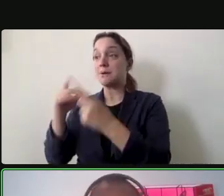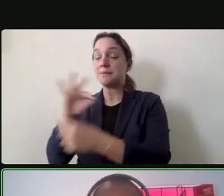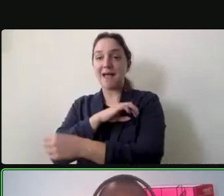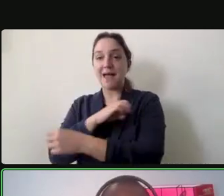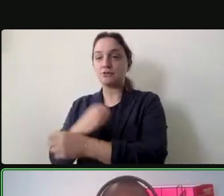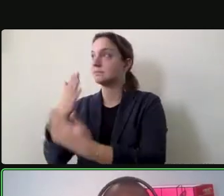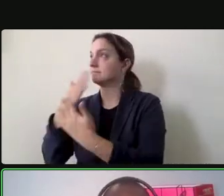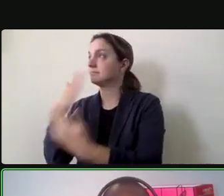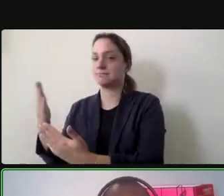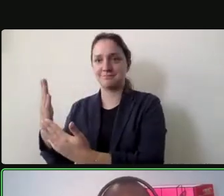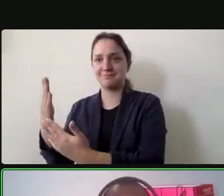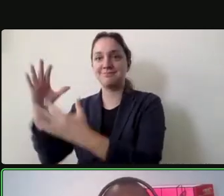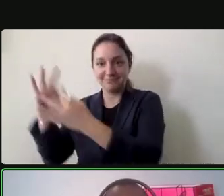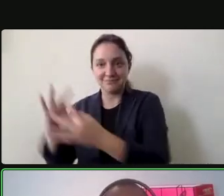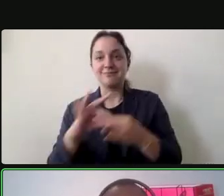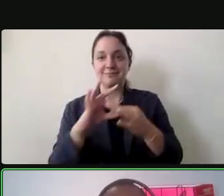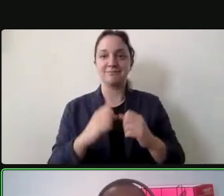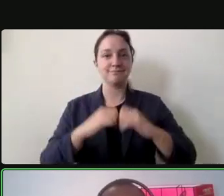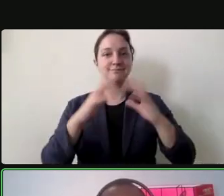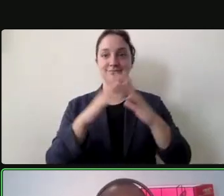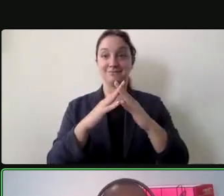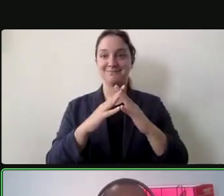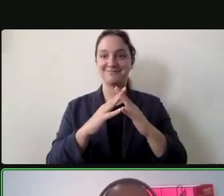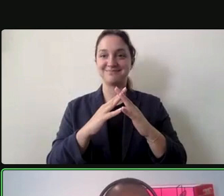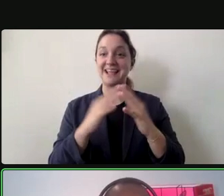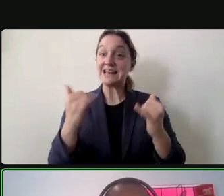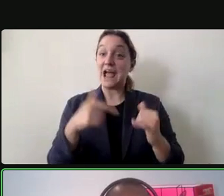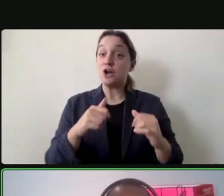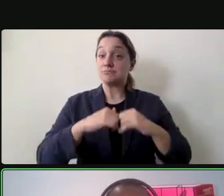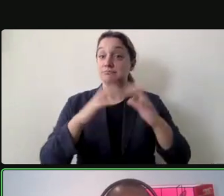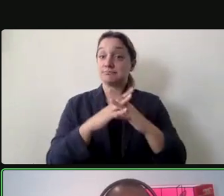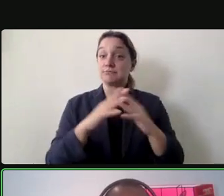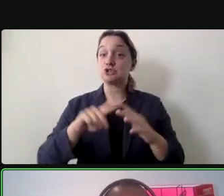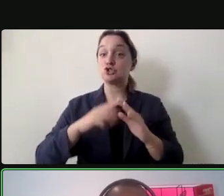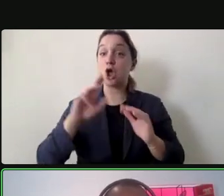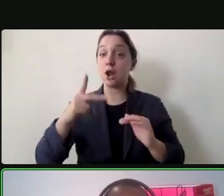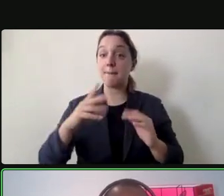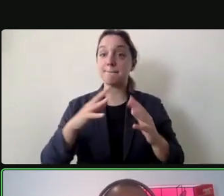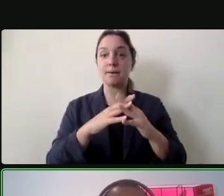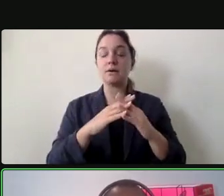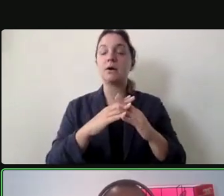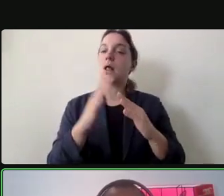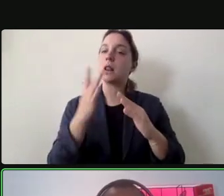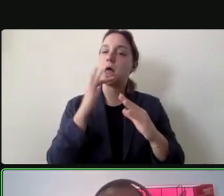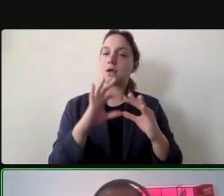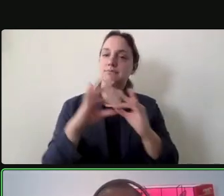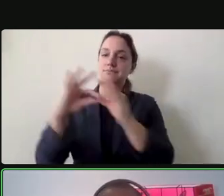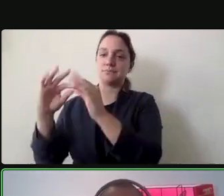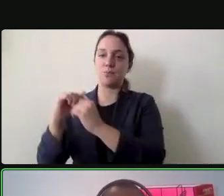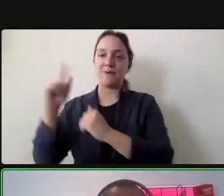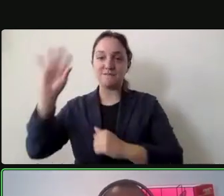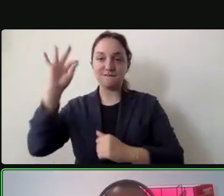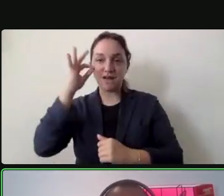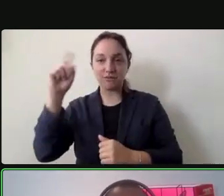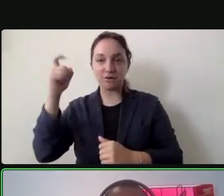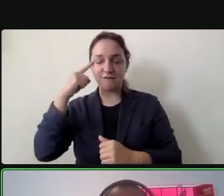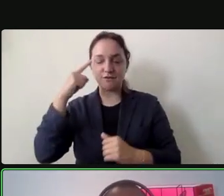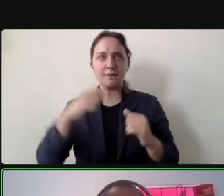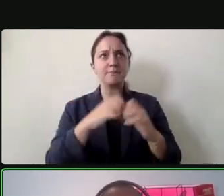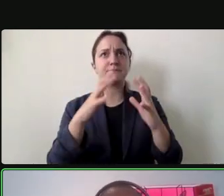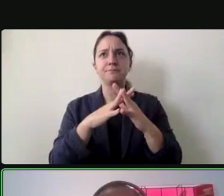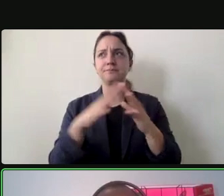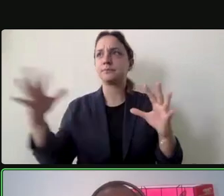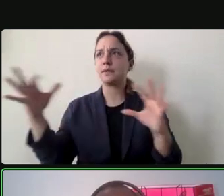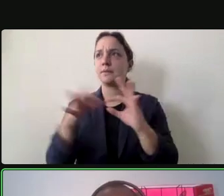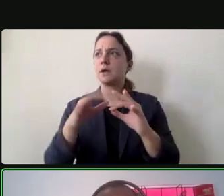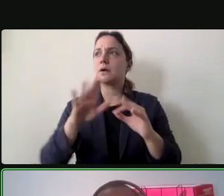We've been fortunate as a startup to have this beautiful relationship with the federal government starting in 2013